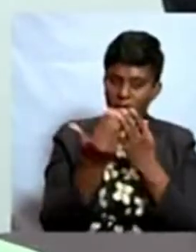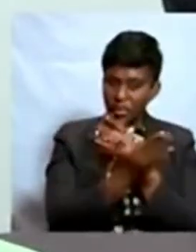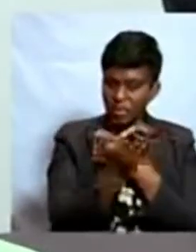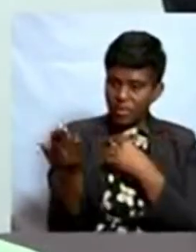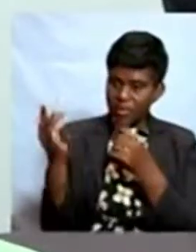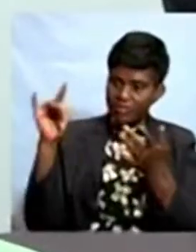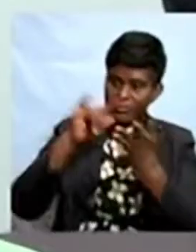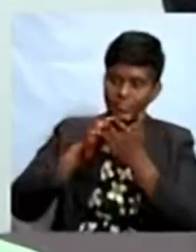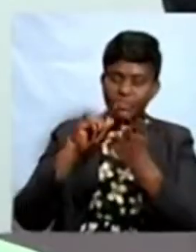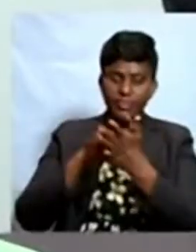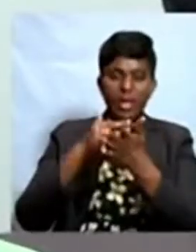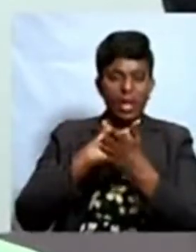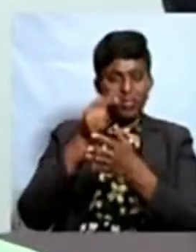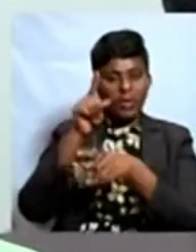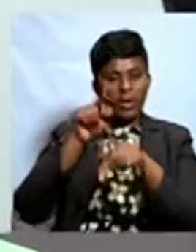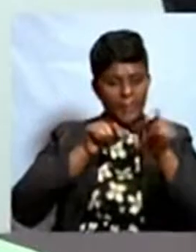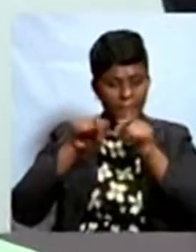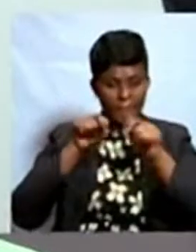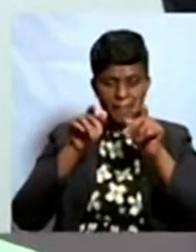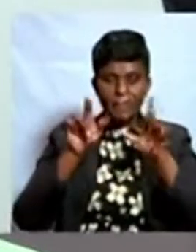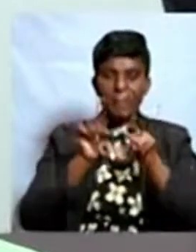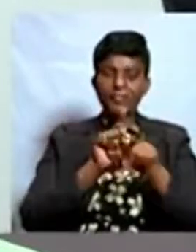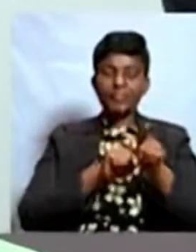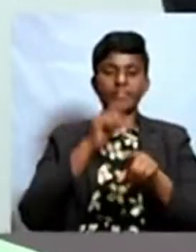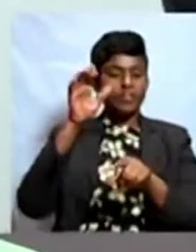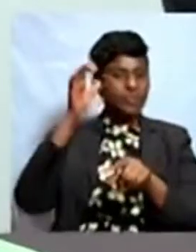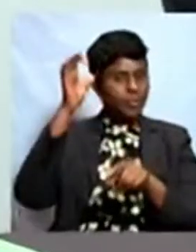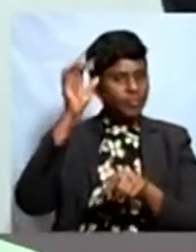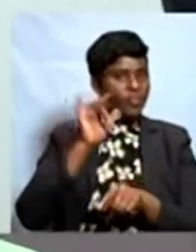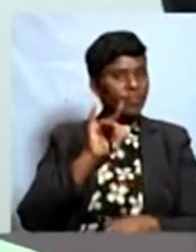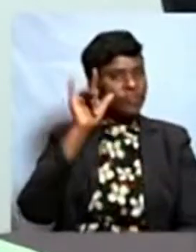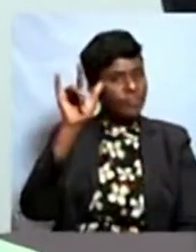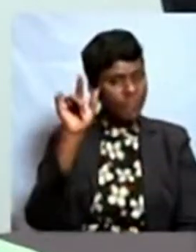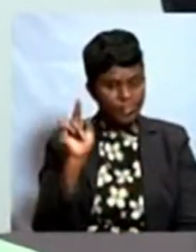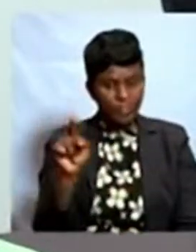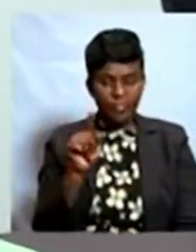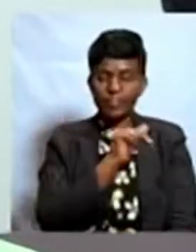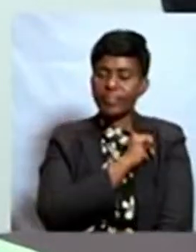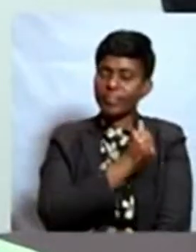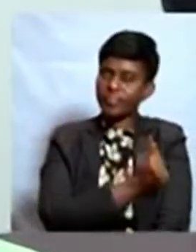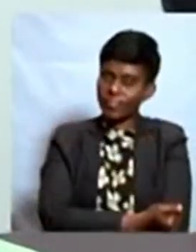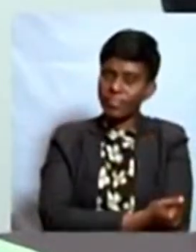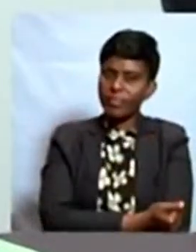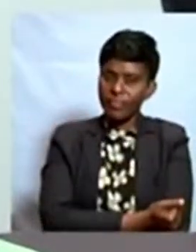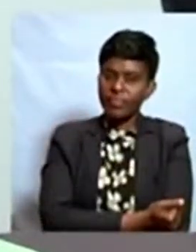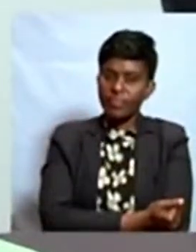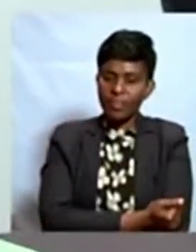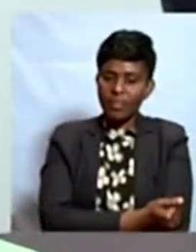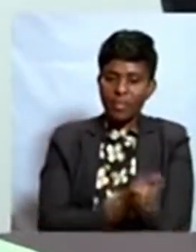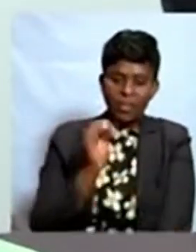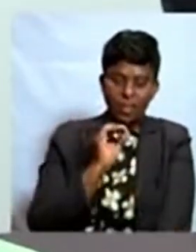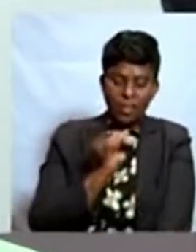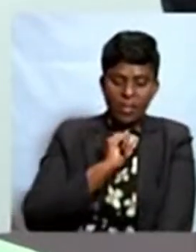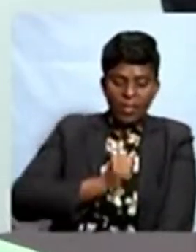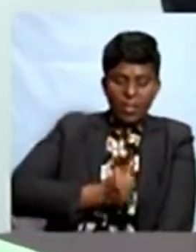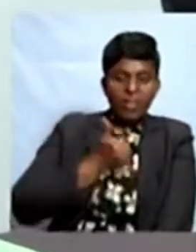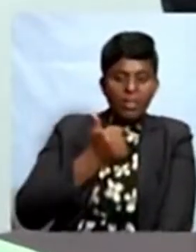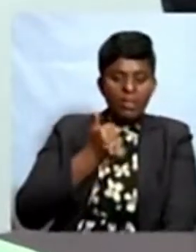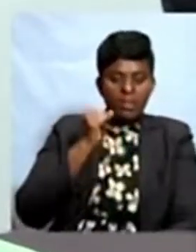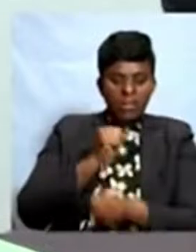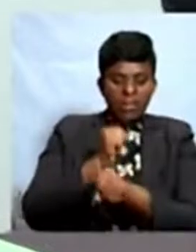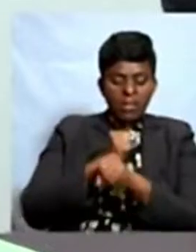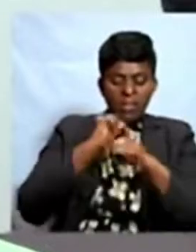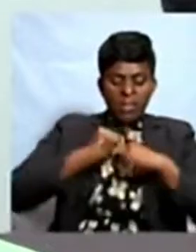airports actually have one regulator, and that's the Civil Aviation Authority. And it's our job